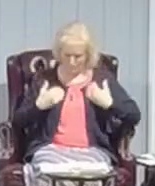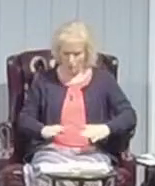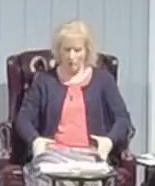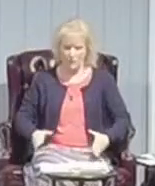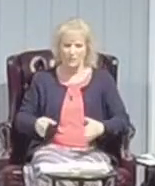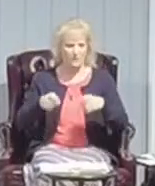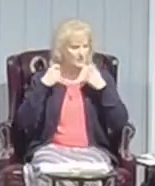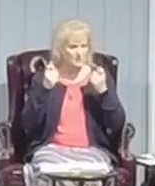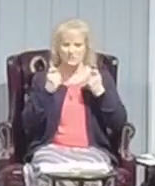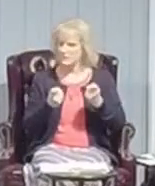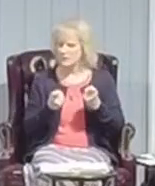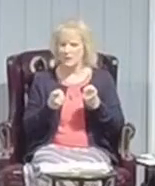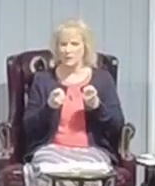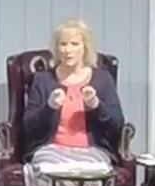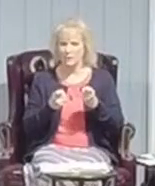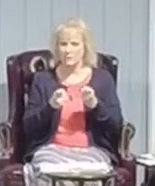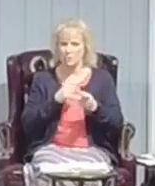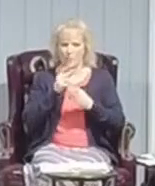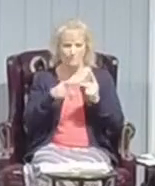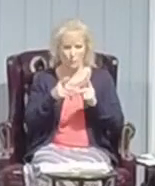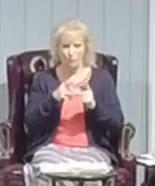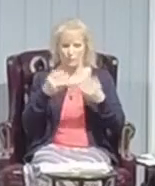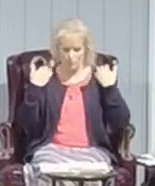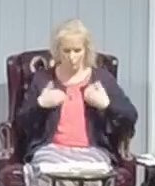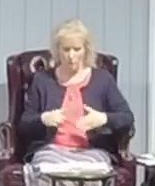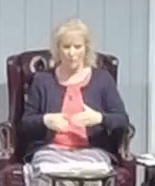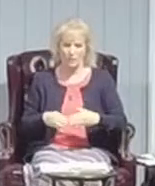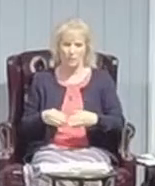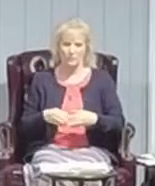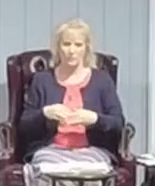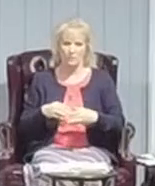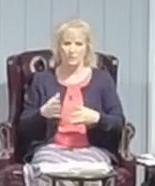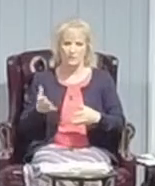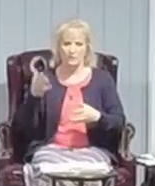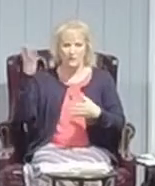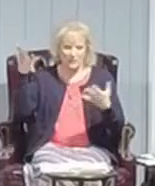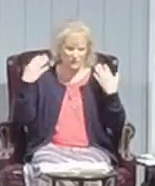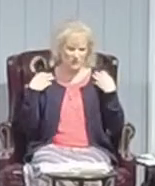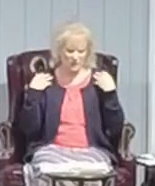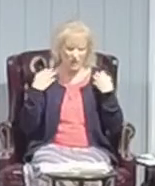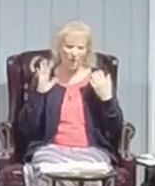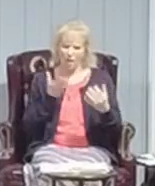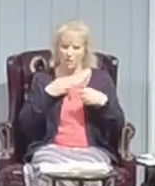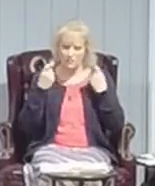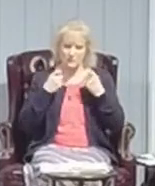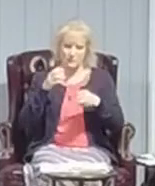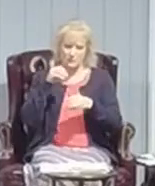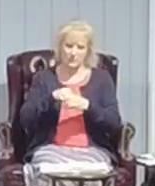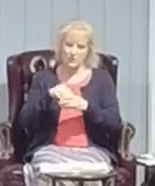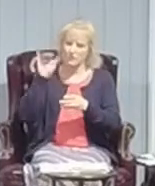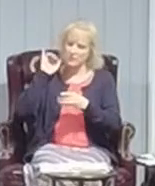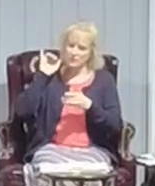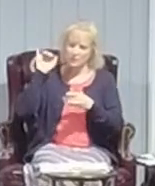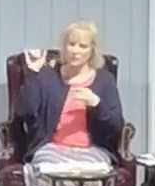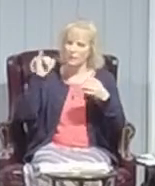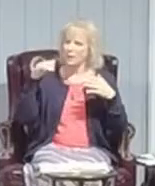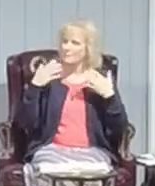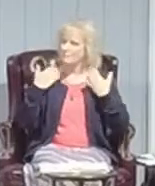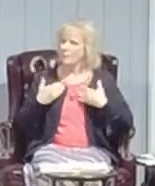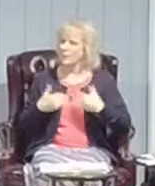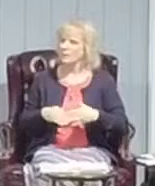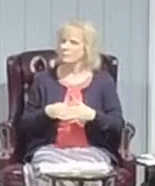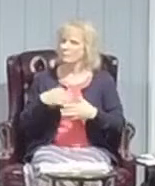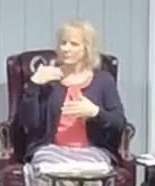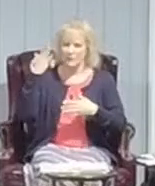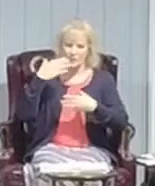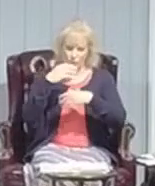perfect, holy body. He bore our sins in that body. He was made to be sin, it says in 2 Corinthians